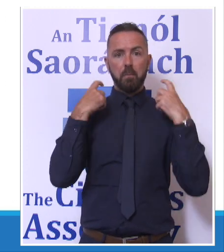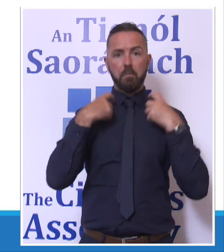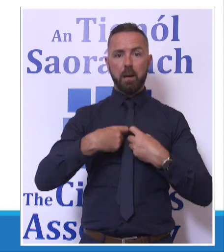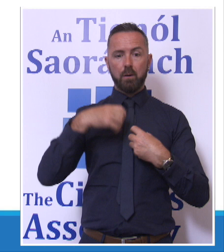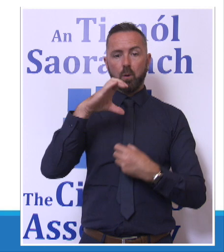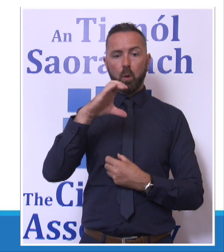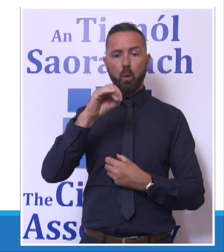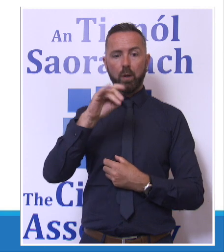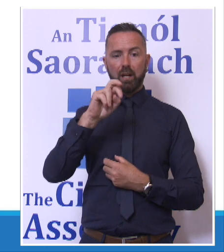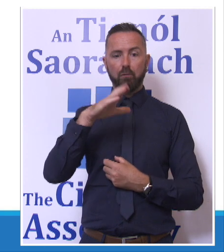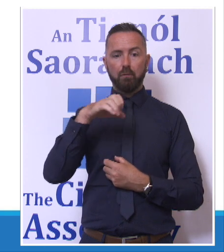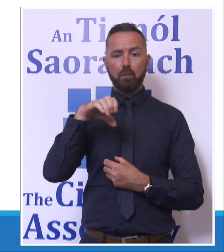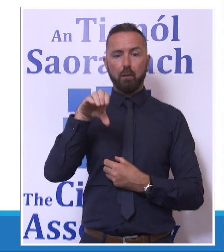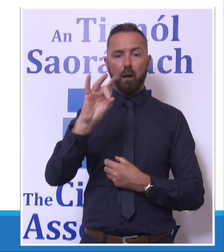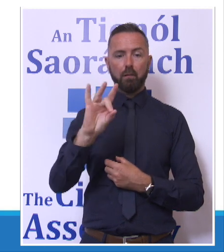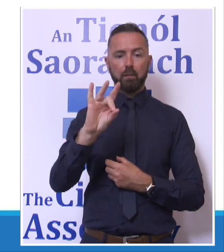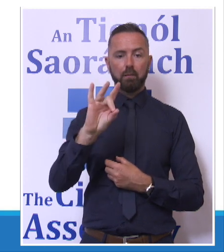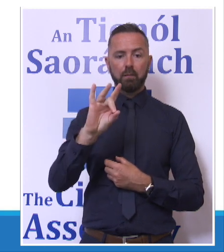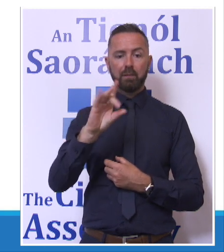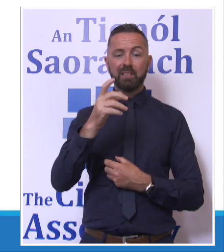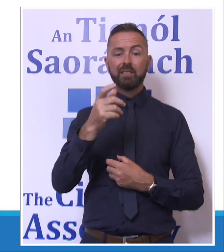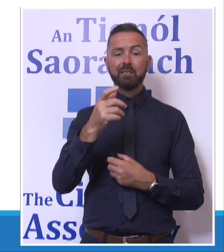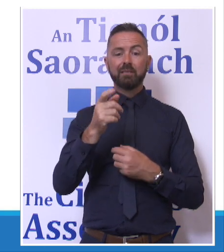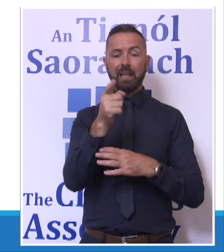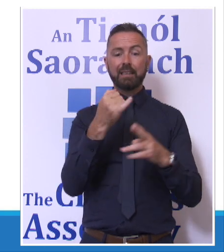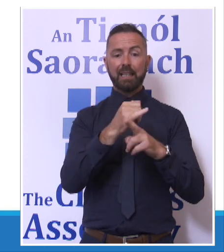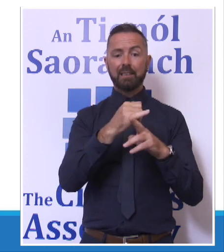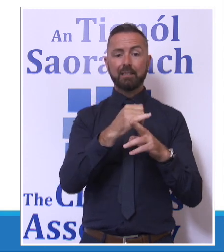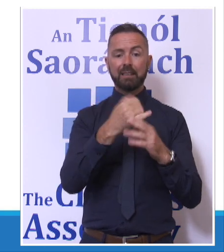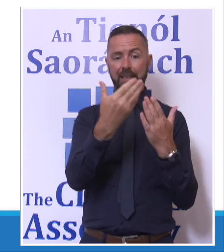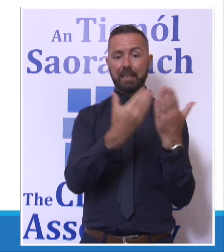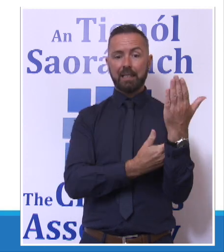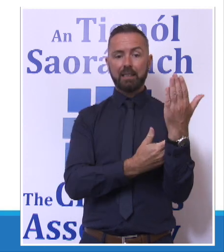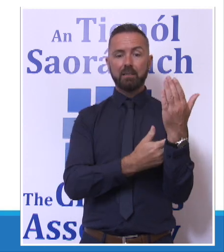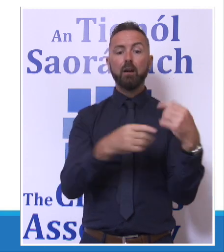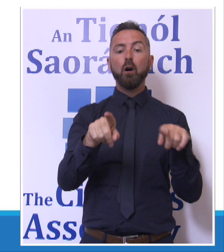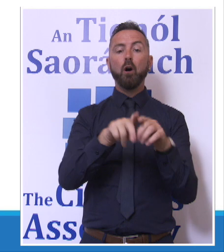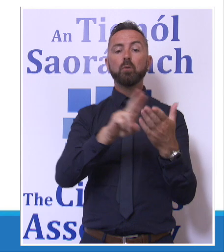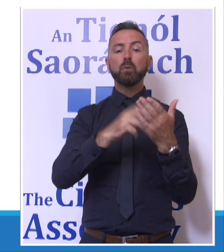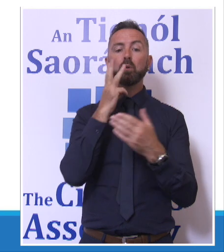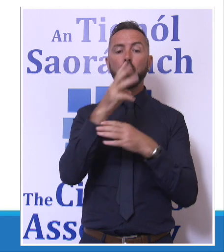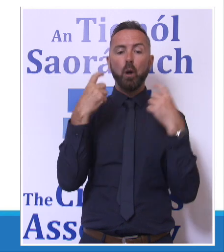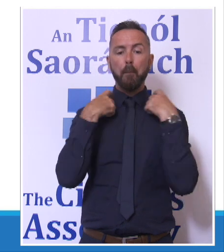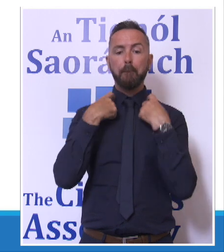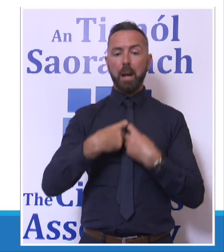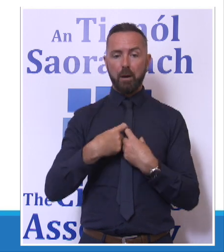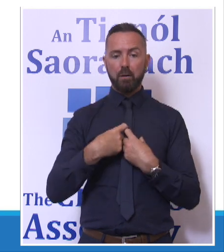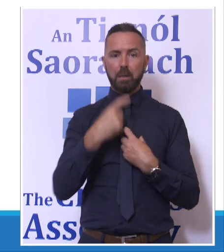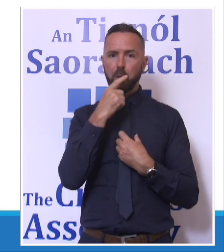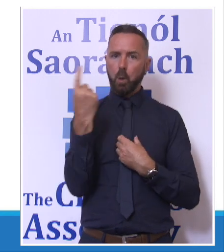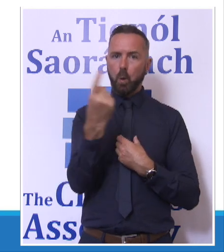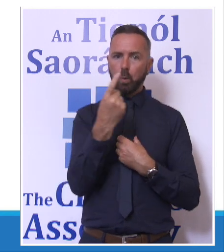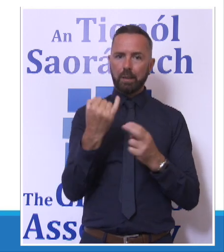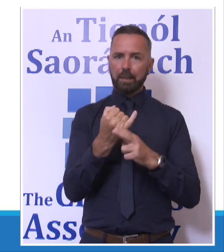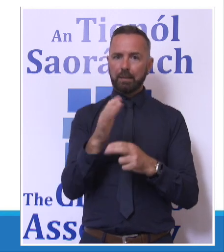set out in legislation. And then we also use mayor, and that's actually reserved for certain circumstances.